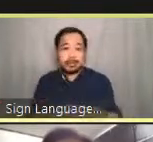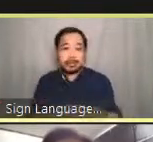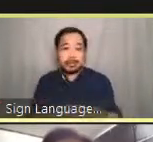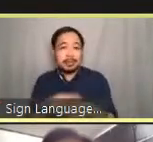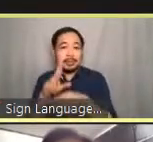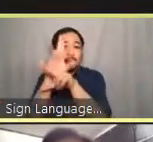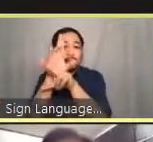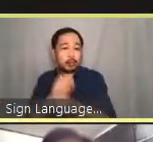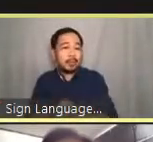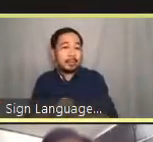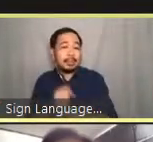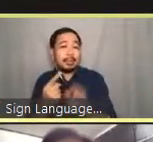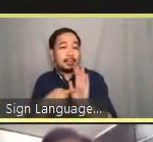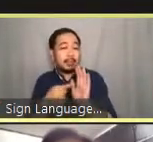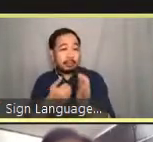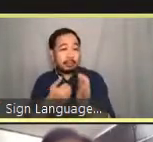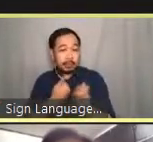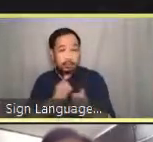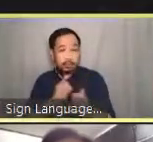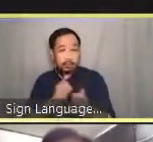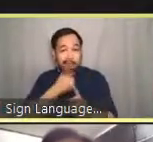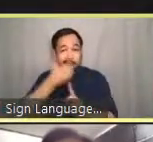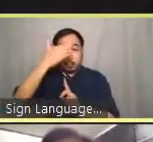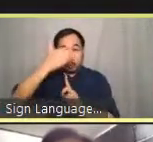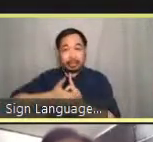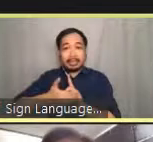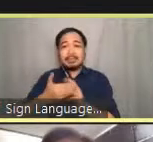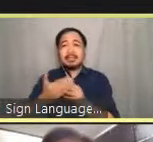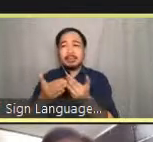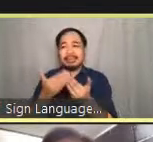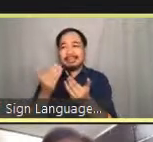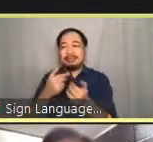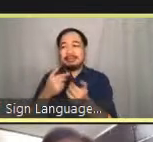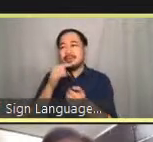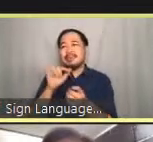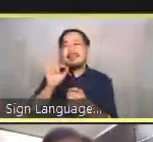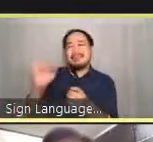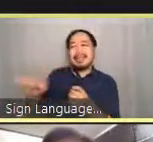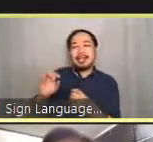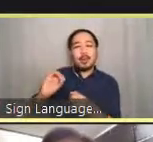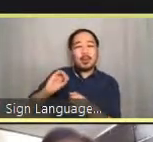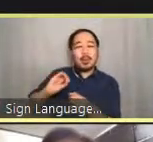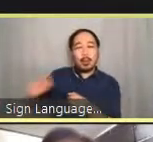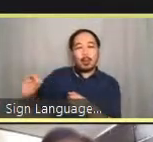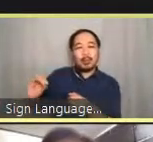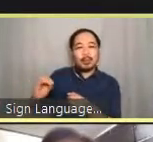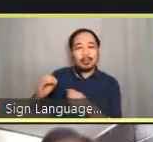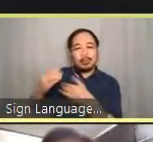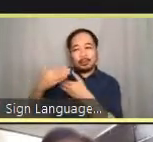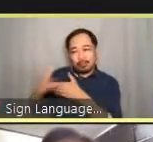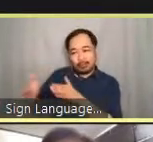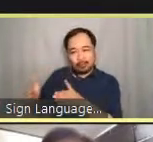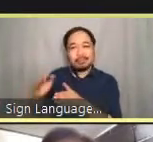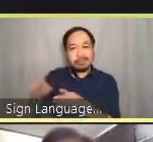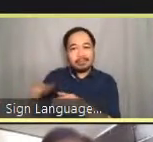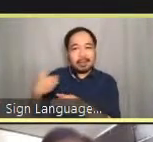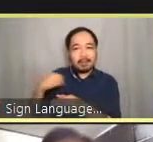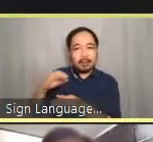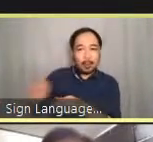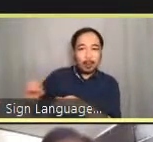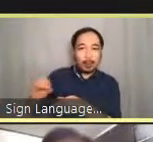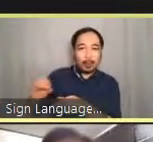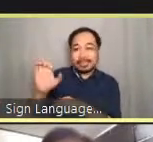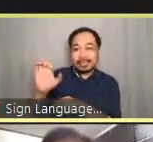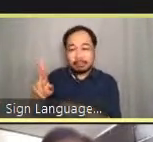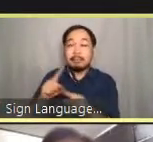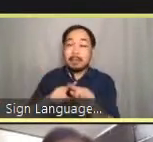Usually, syempre kung madaling sabihin na doon ka lang yung kwarto, solo room, dapat meron kang CR, etc. No?